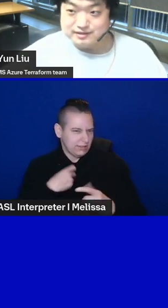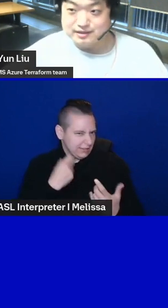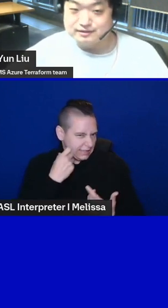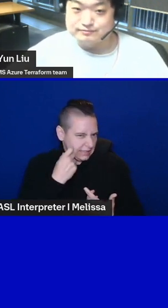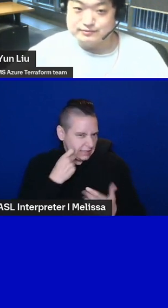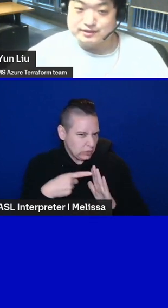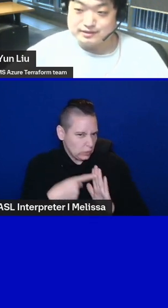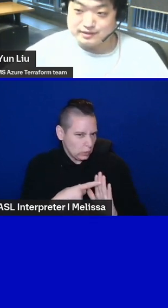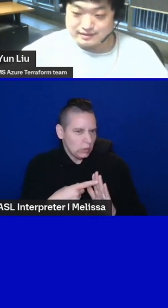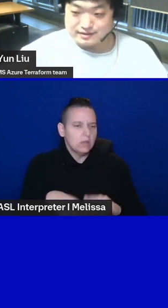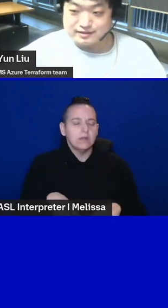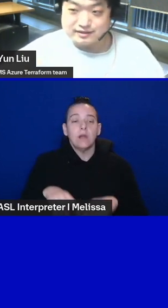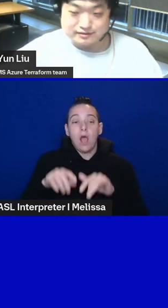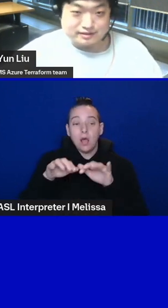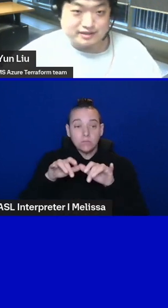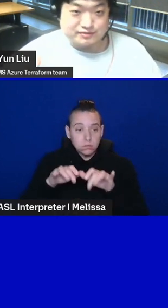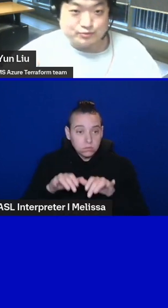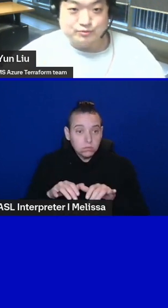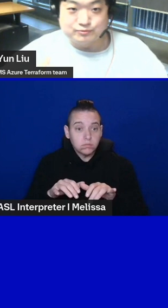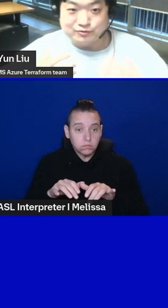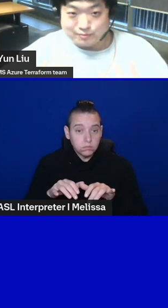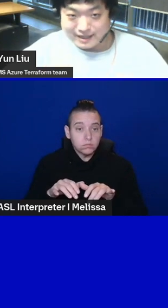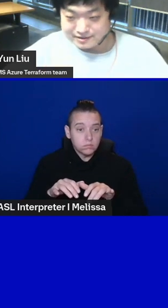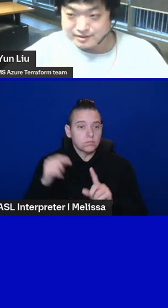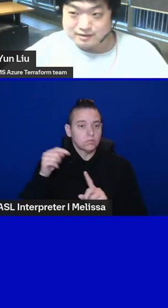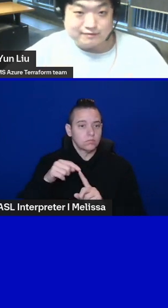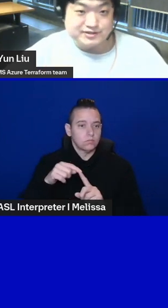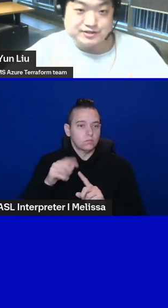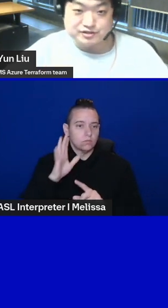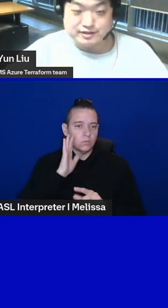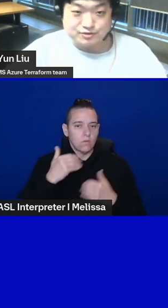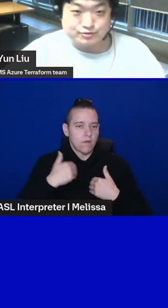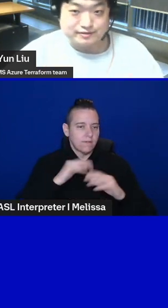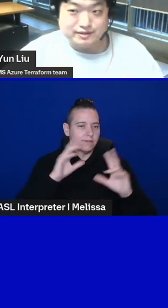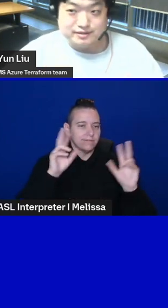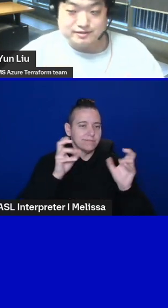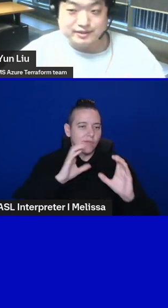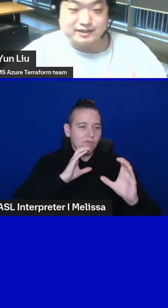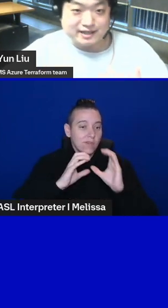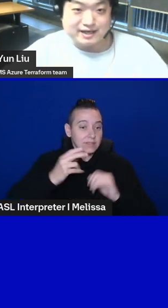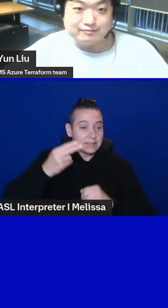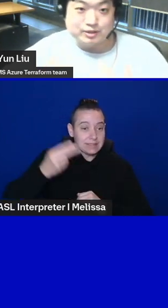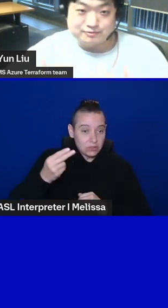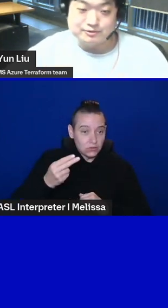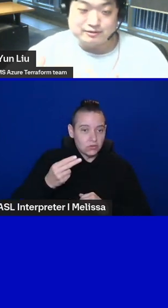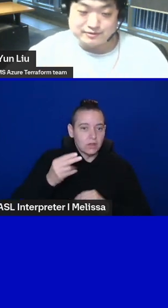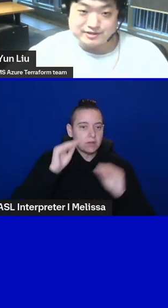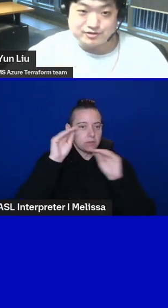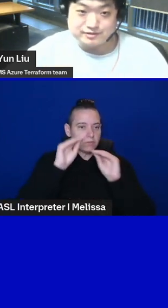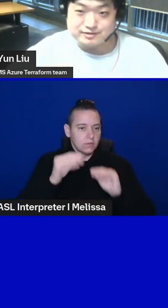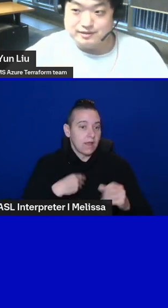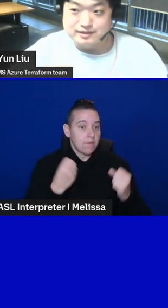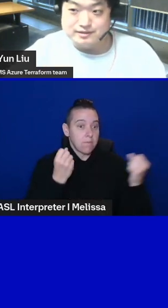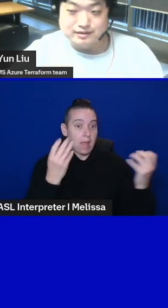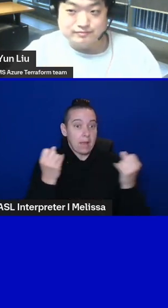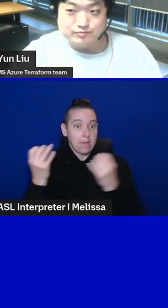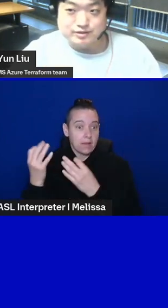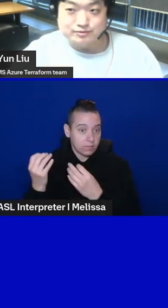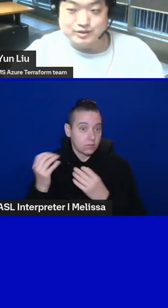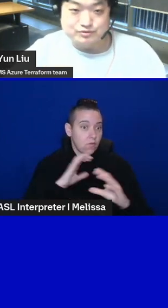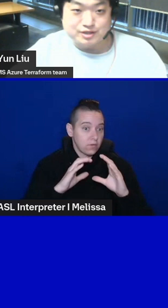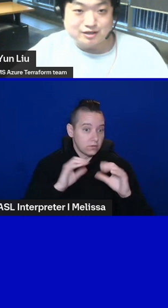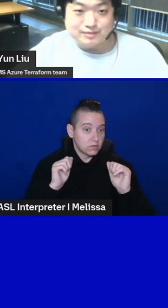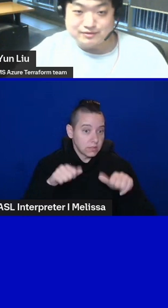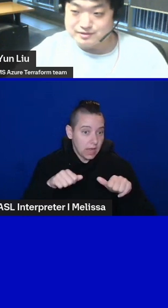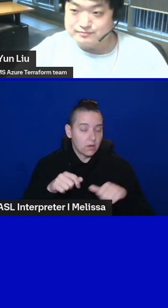did, um, it will format a conversation history. So it can have multiple conversations.